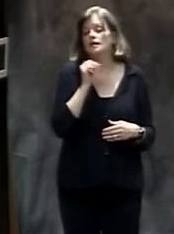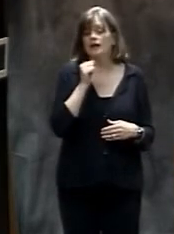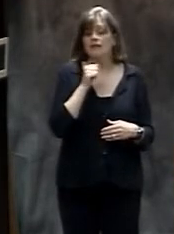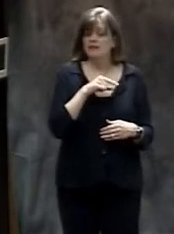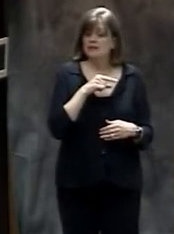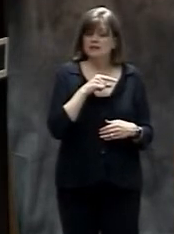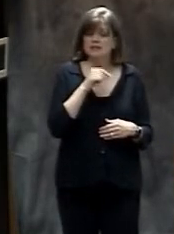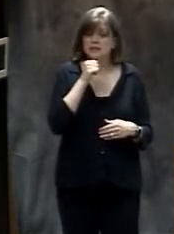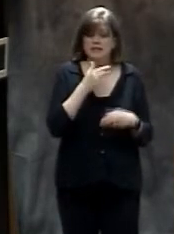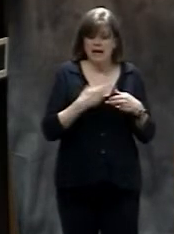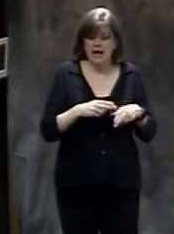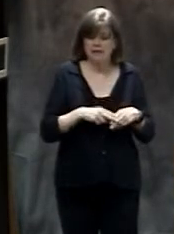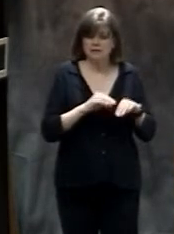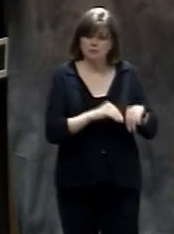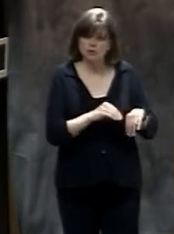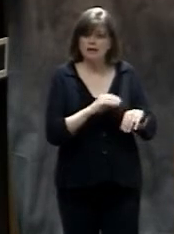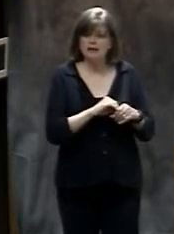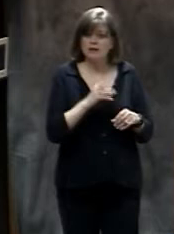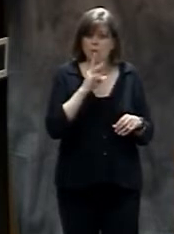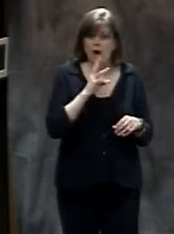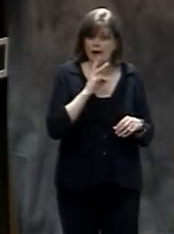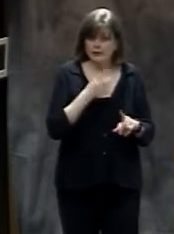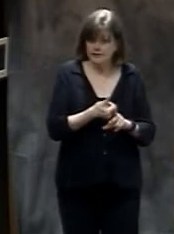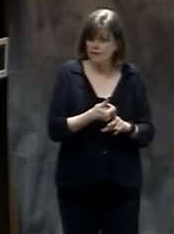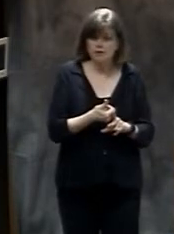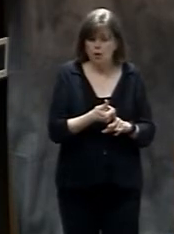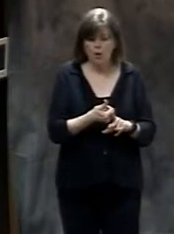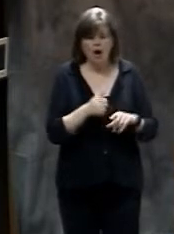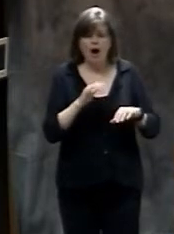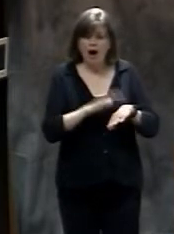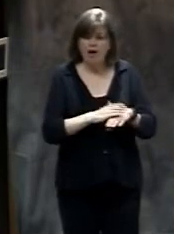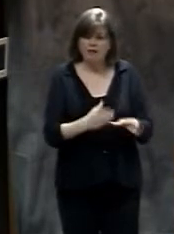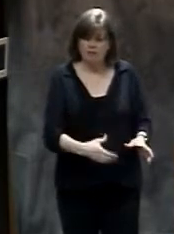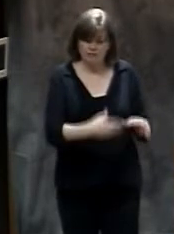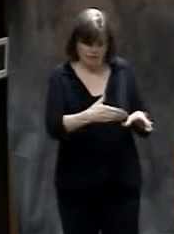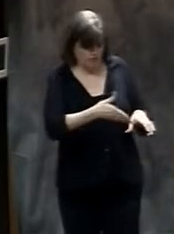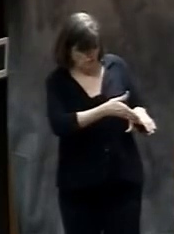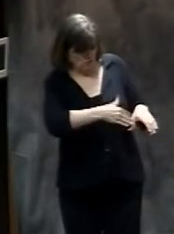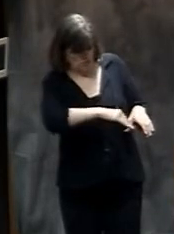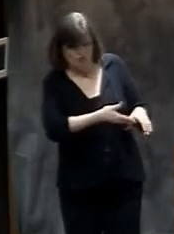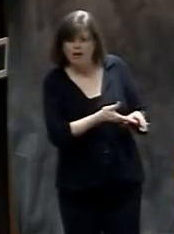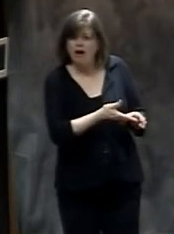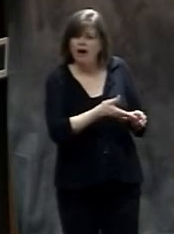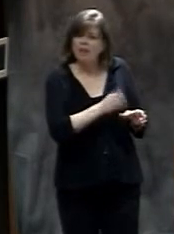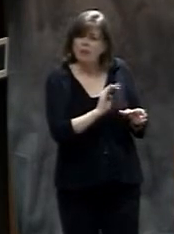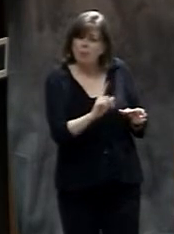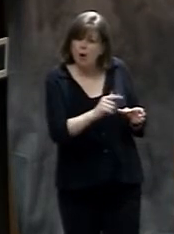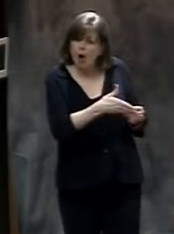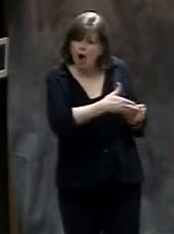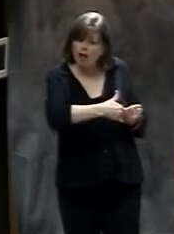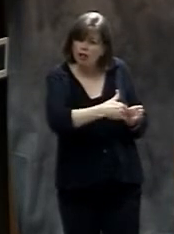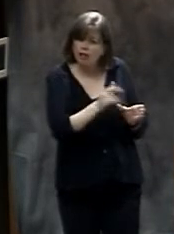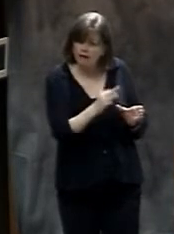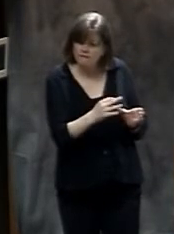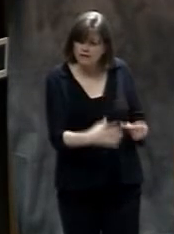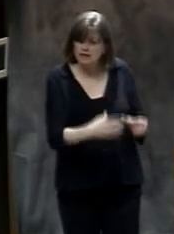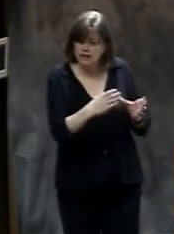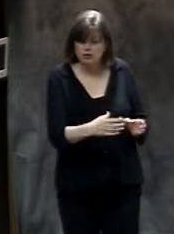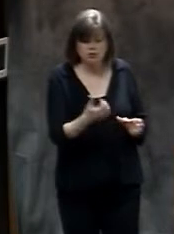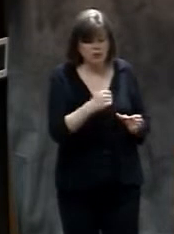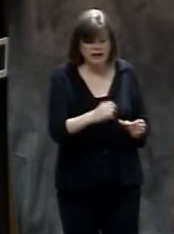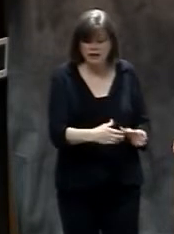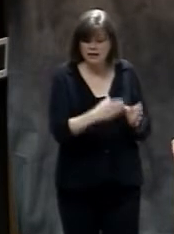She lays it on the vertical walls of a container. So any container that has any amount of water and a